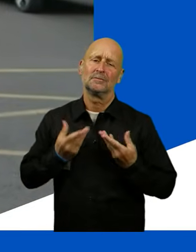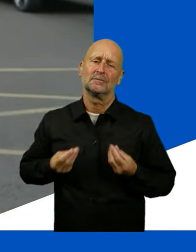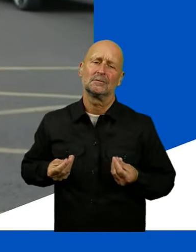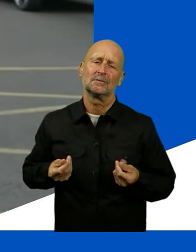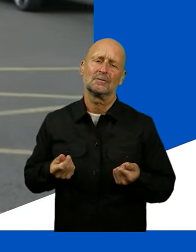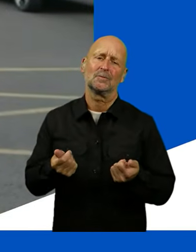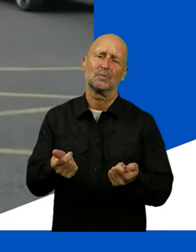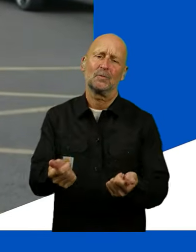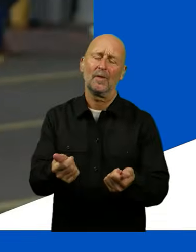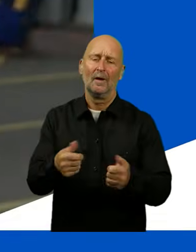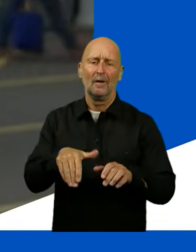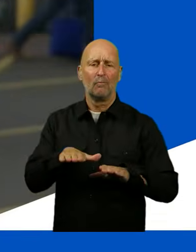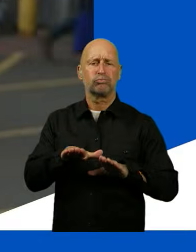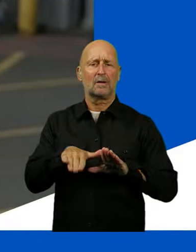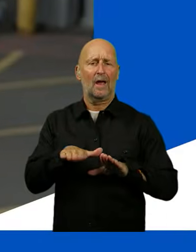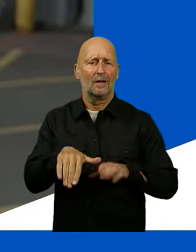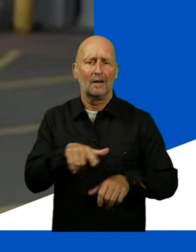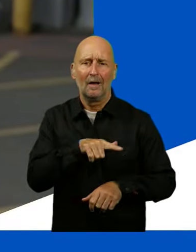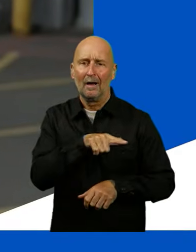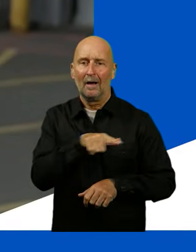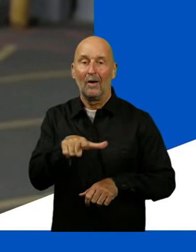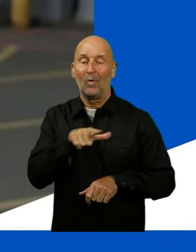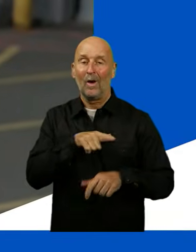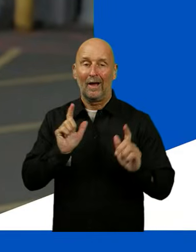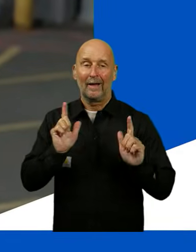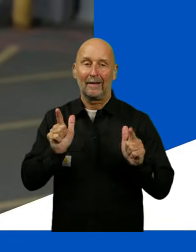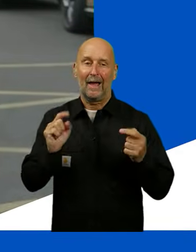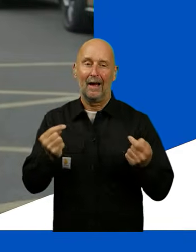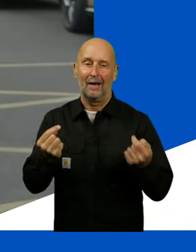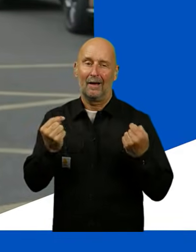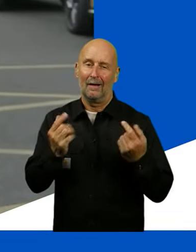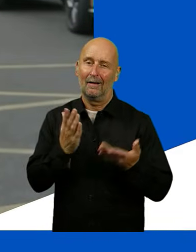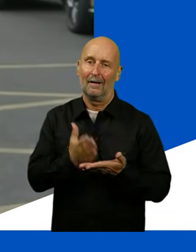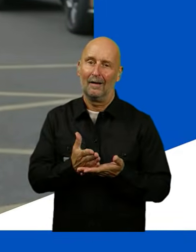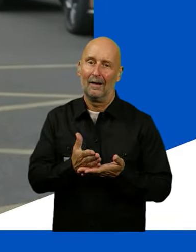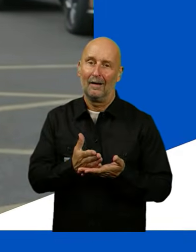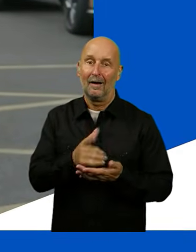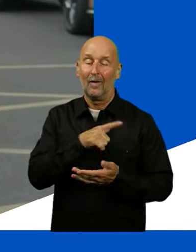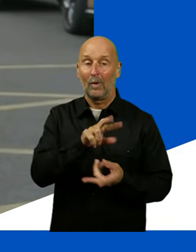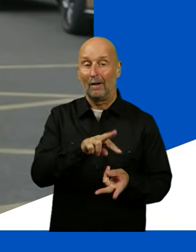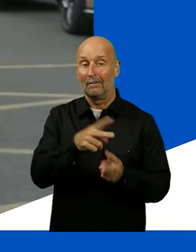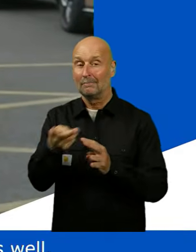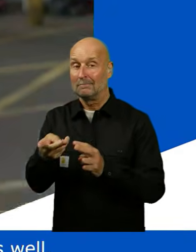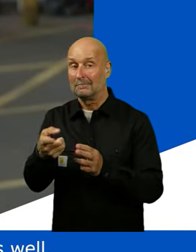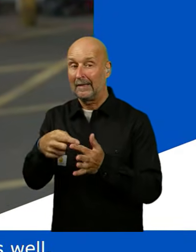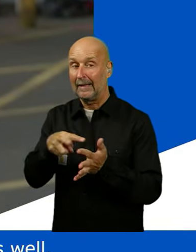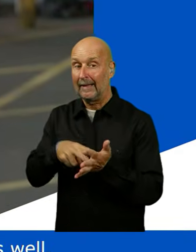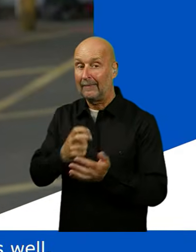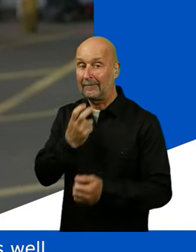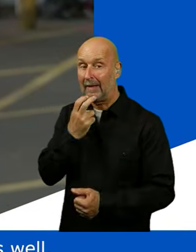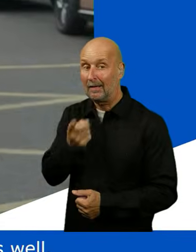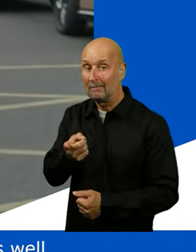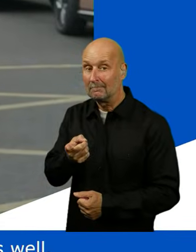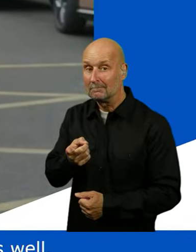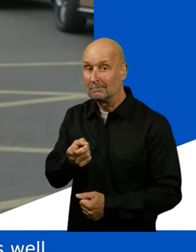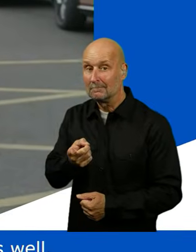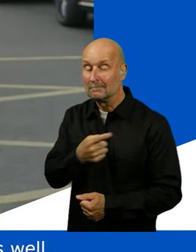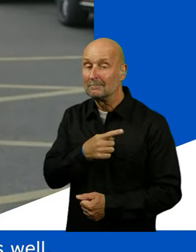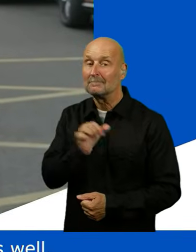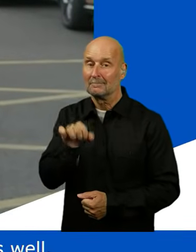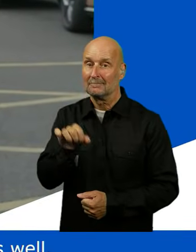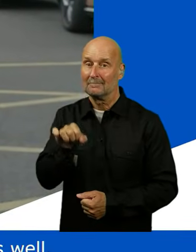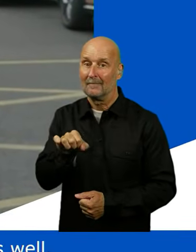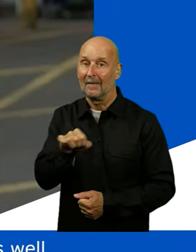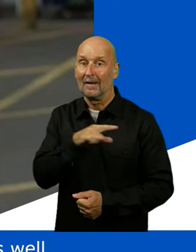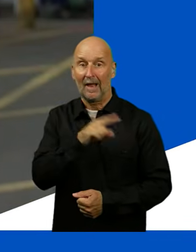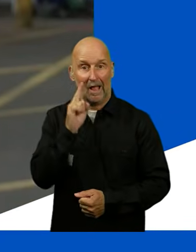like the braking. I like the cameras of it as well. Will you consider switching to EV now? Yeah, I would, yeah. Are you going to go and rejoin the queue